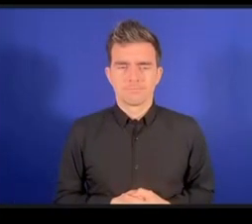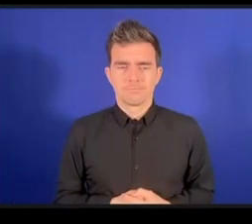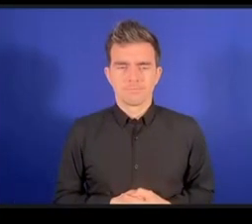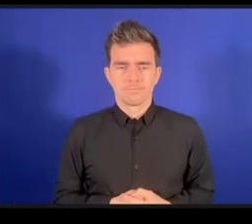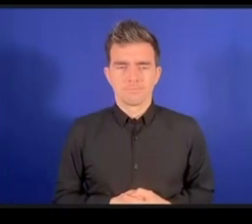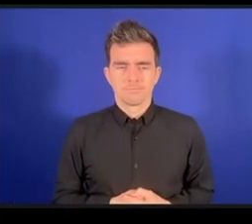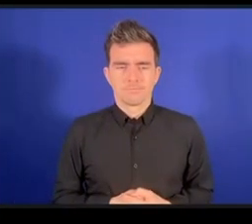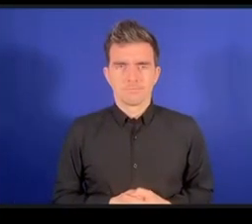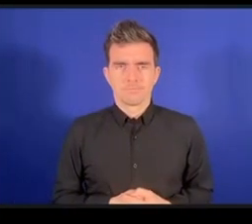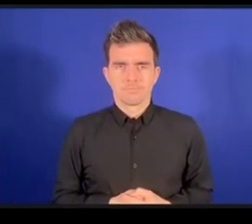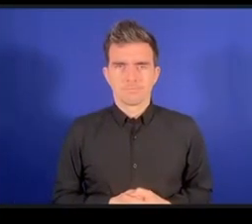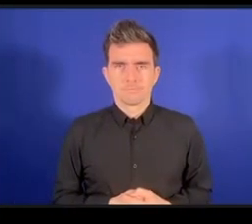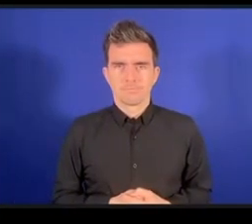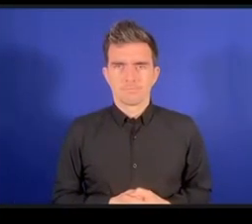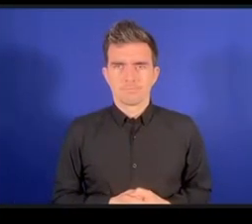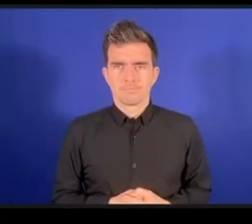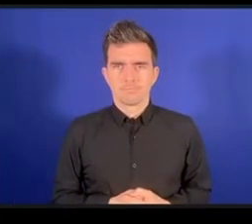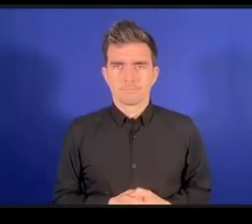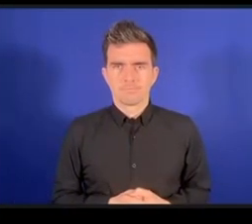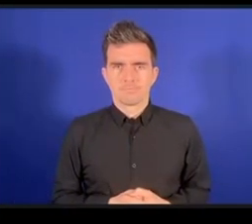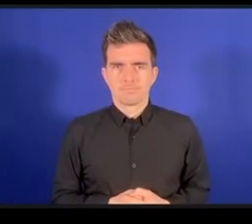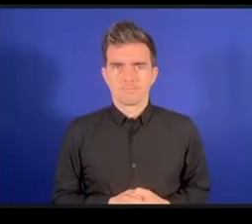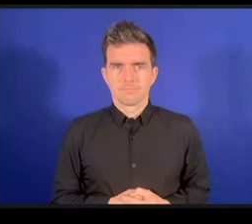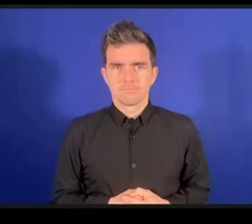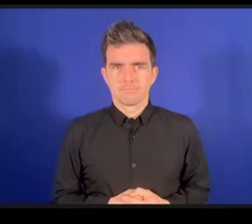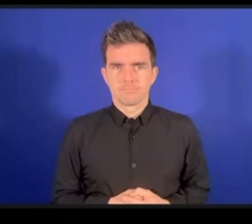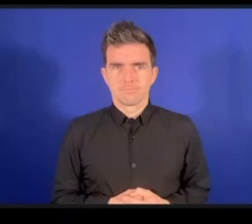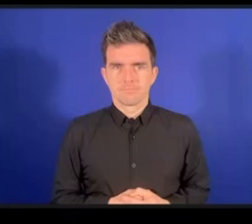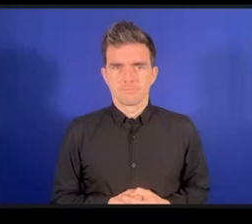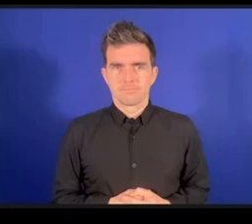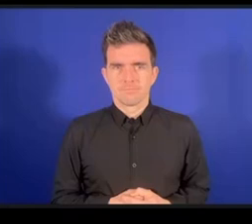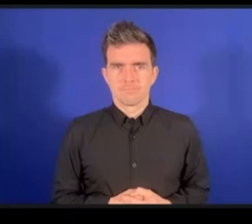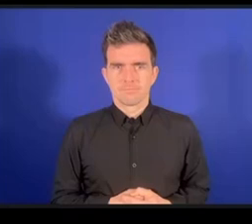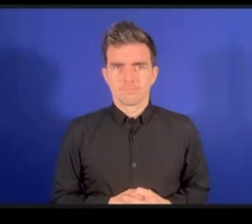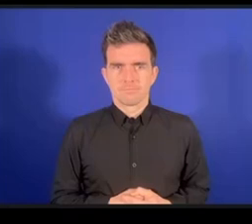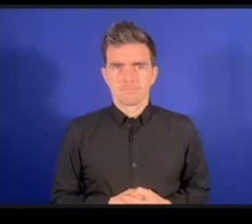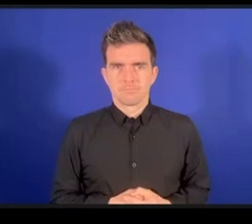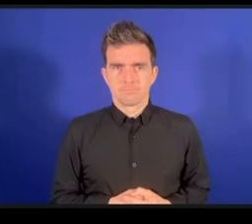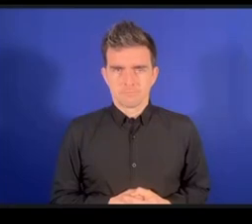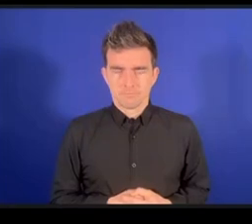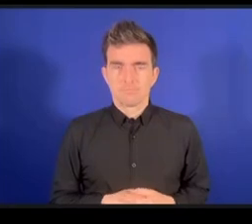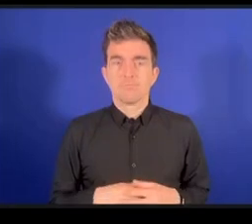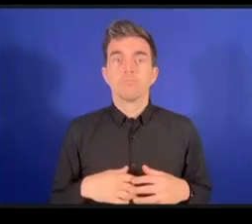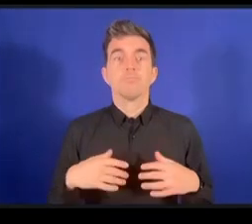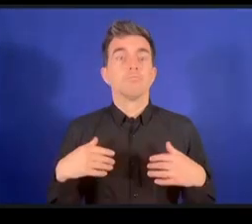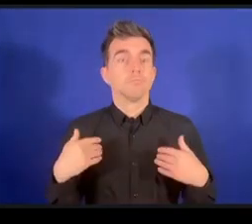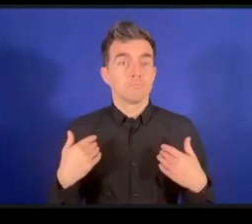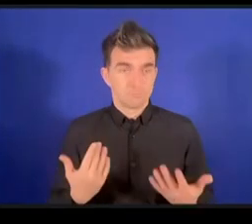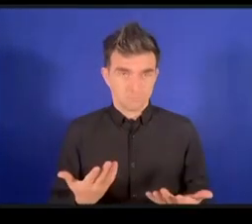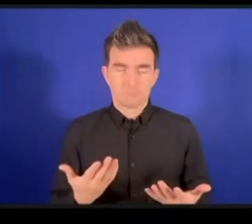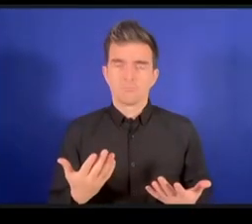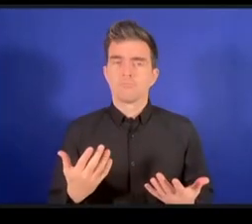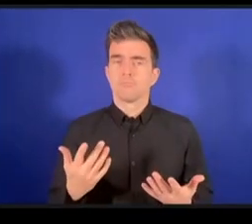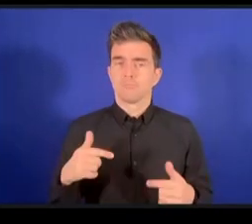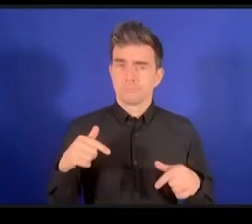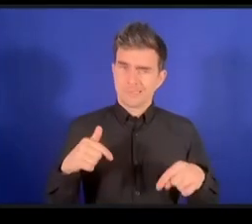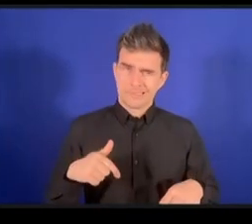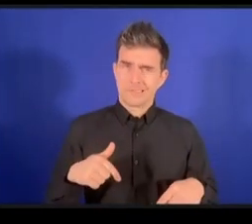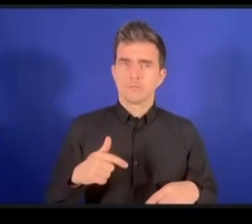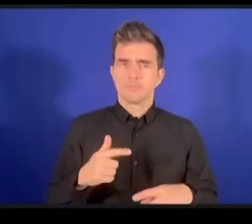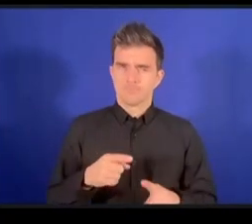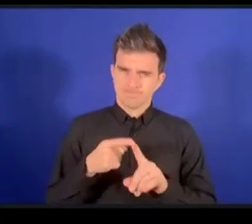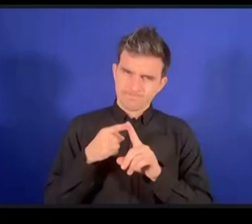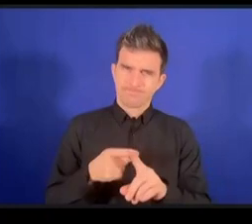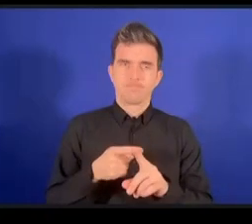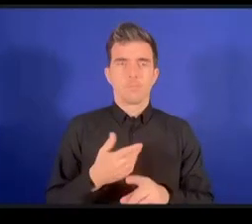It has been our objective to make the session as interactive as possible, so we really rely on you to ask questions